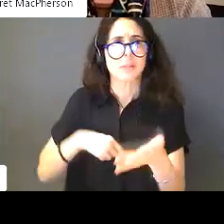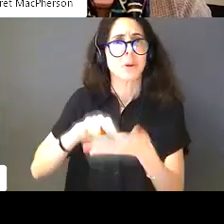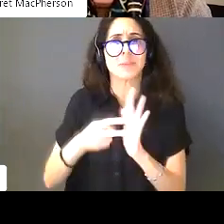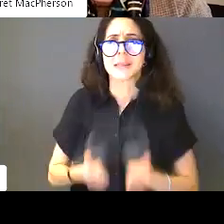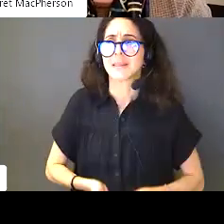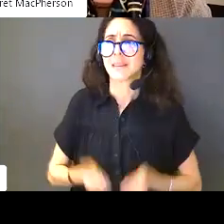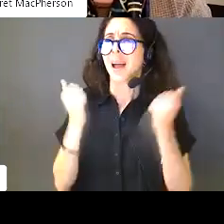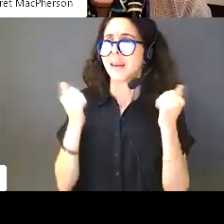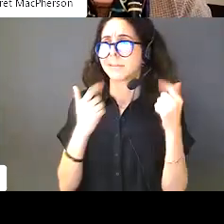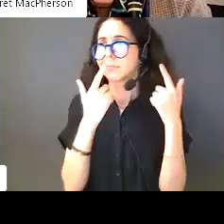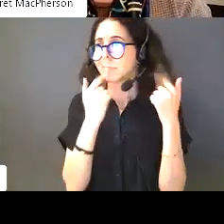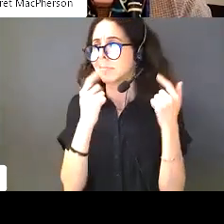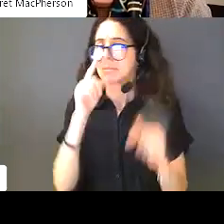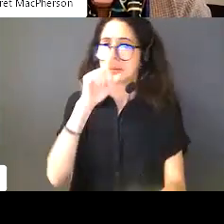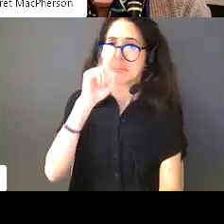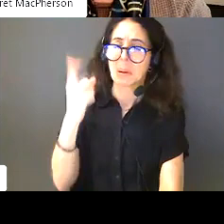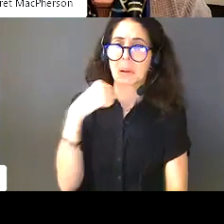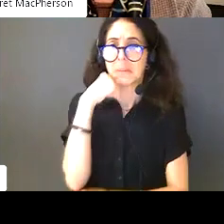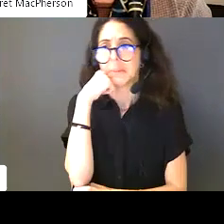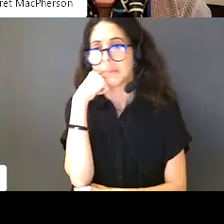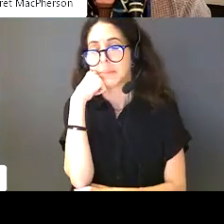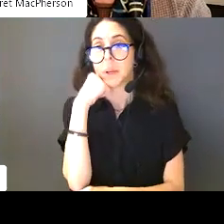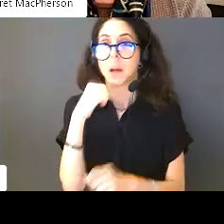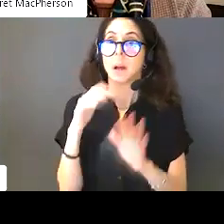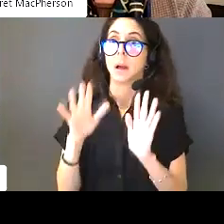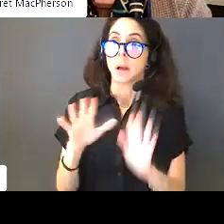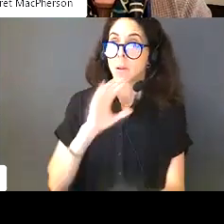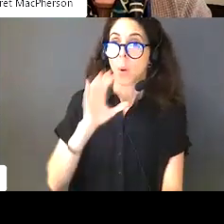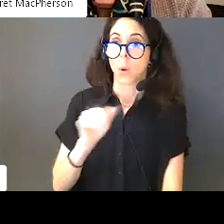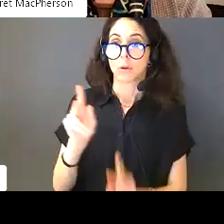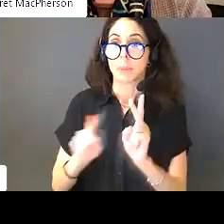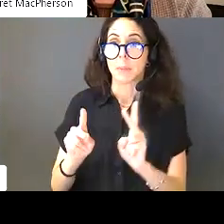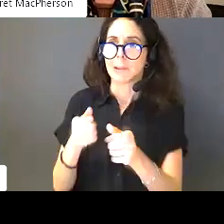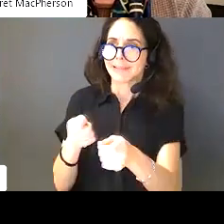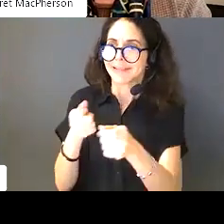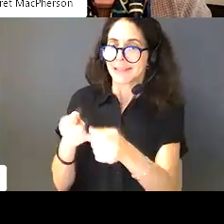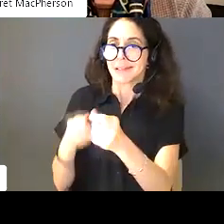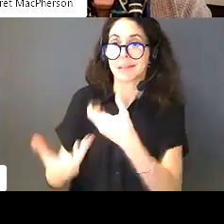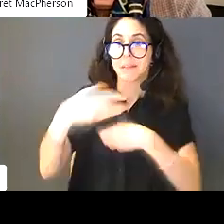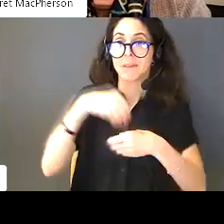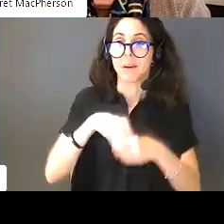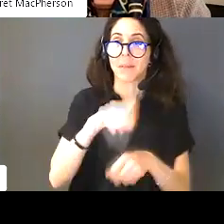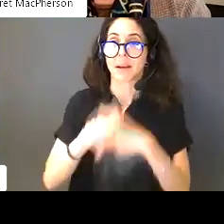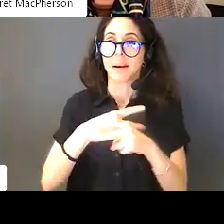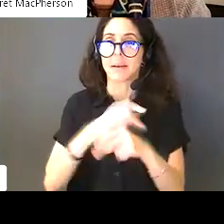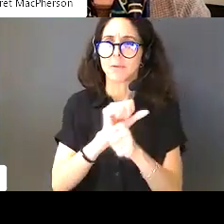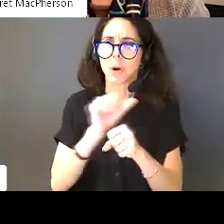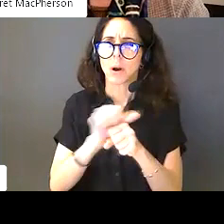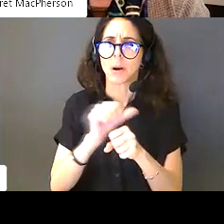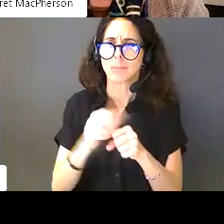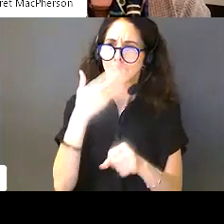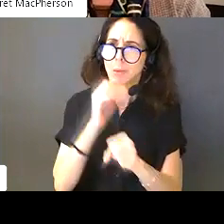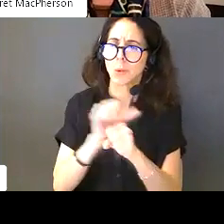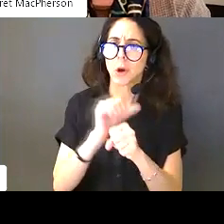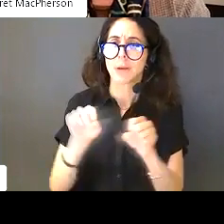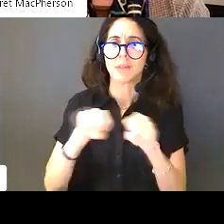their days. And I think that engaging them in this work of, this productive work of social